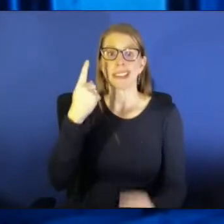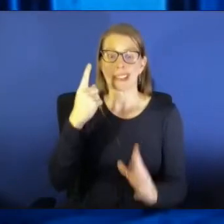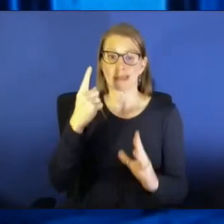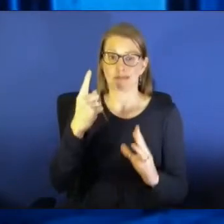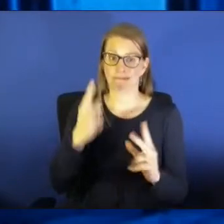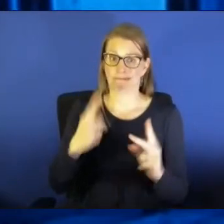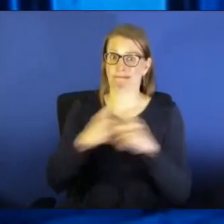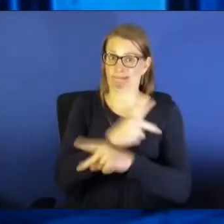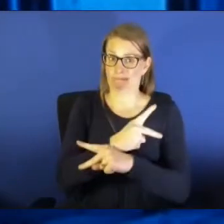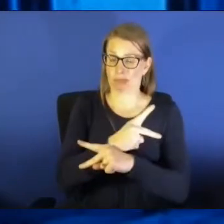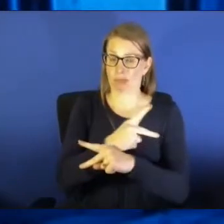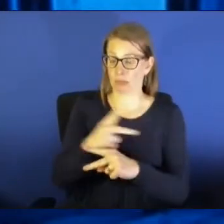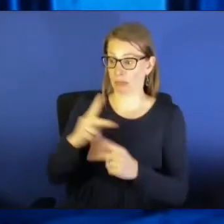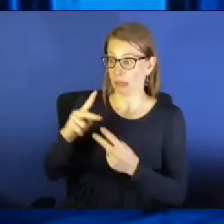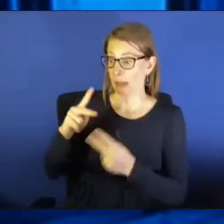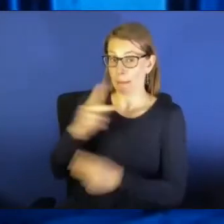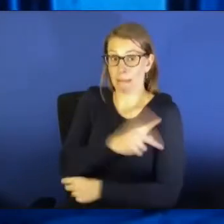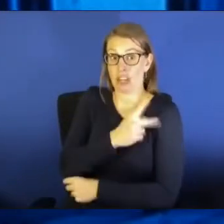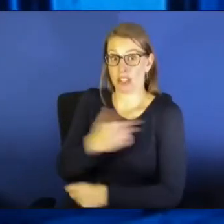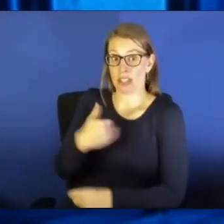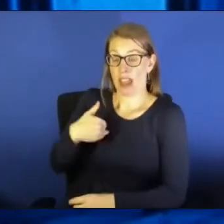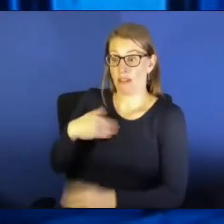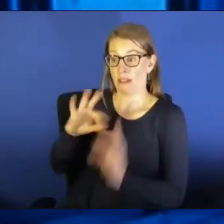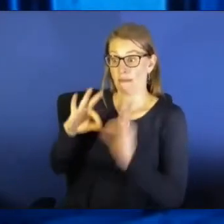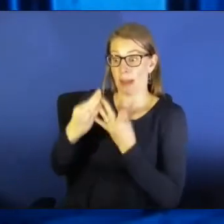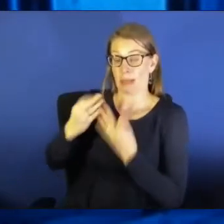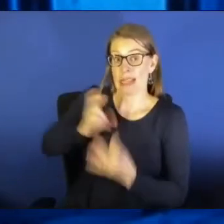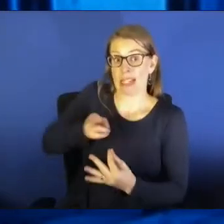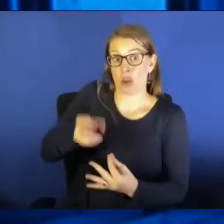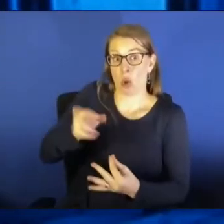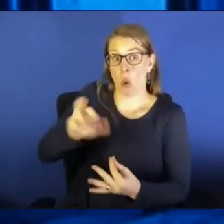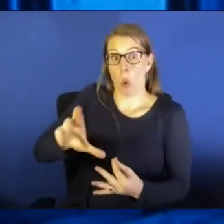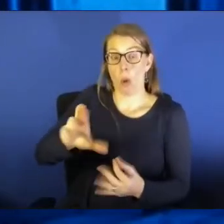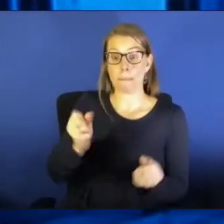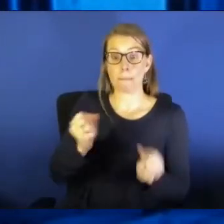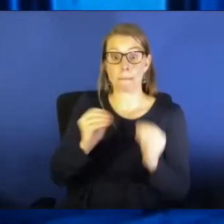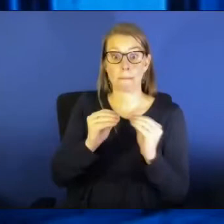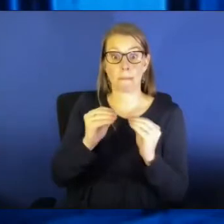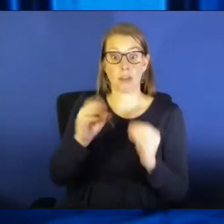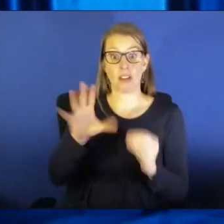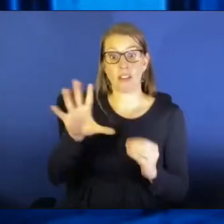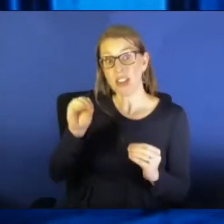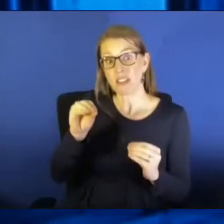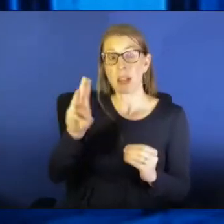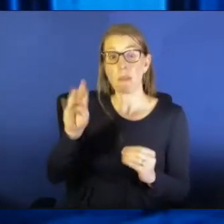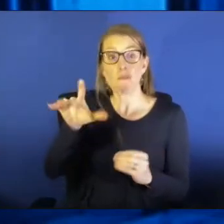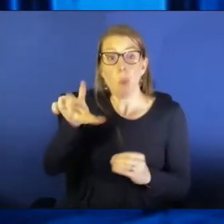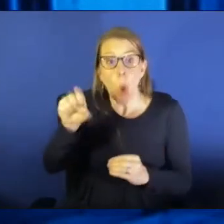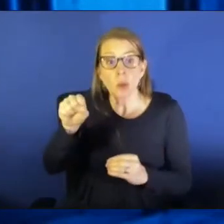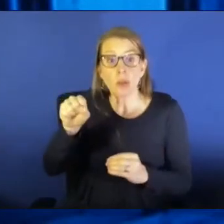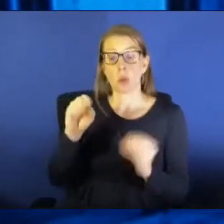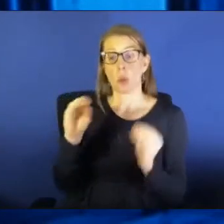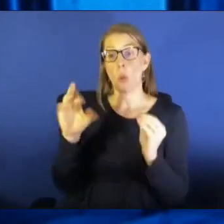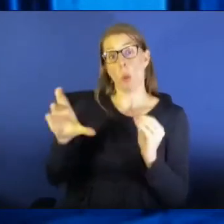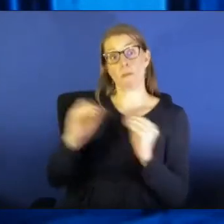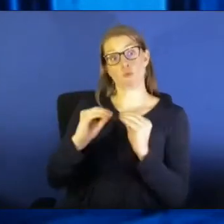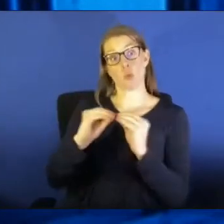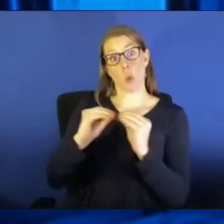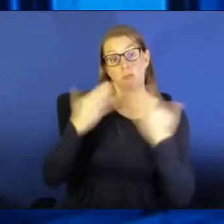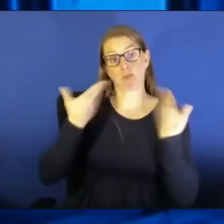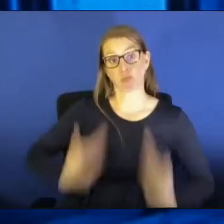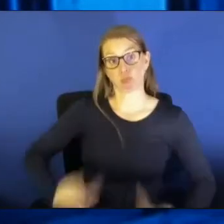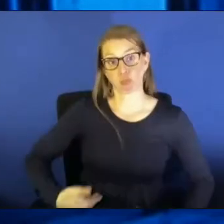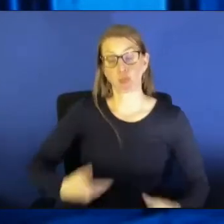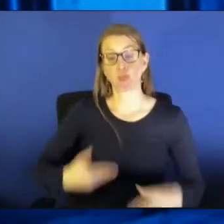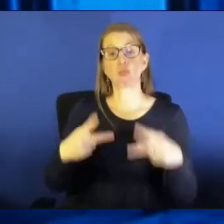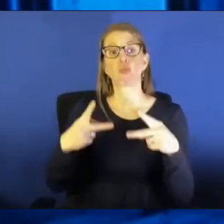family history or those that have had multiple moles, 50 moles or more, are at greater risk. Then you couple some of those